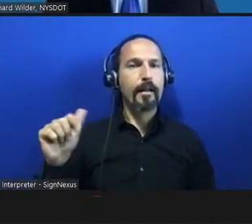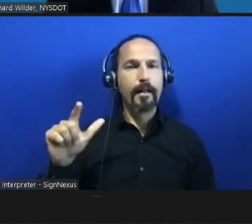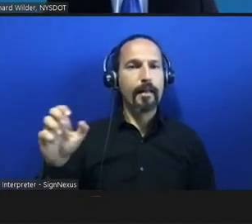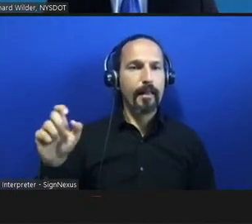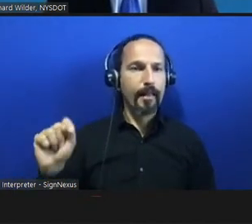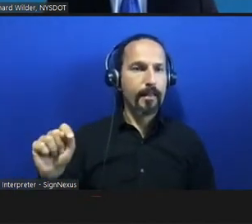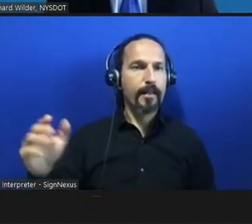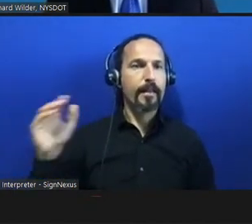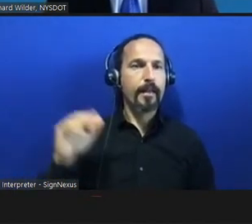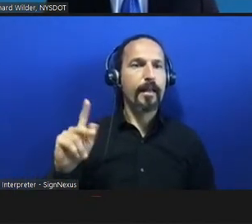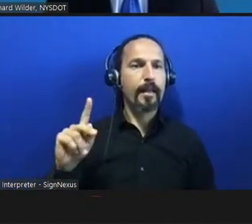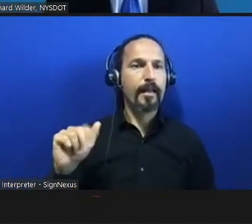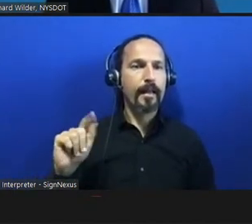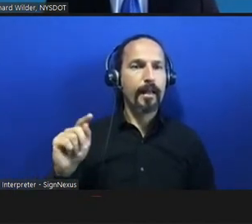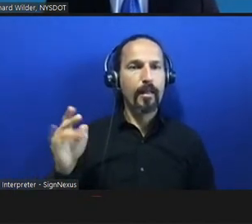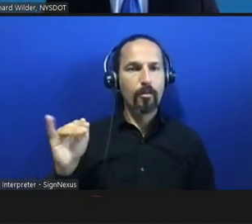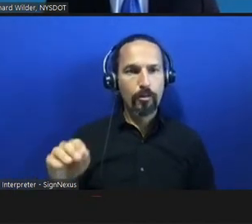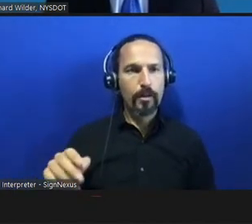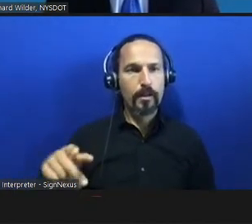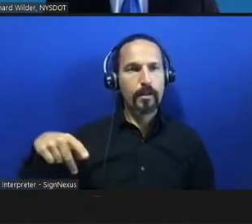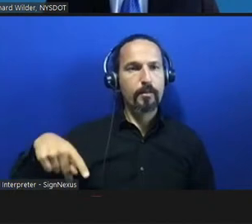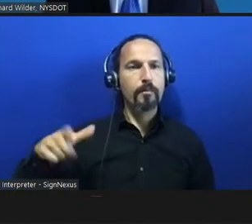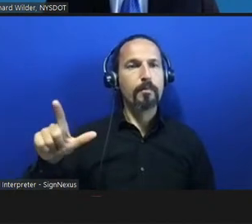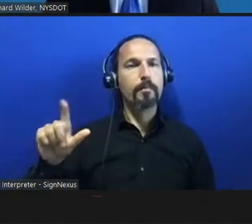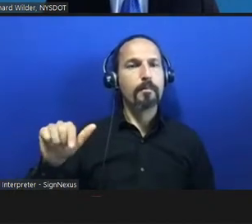followed by Catherine pleasureveski